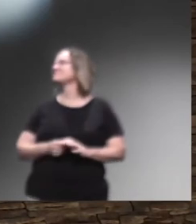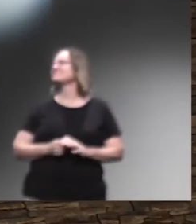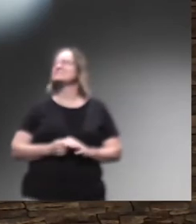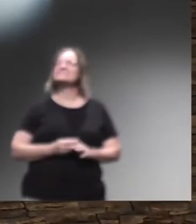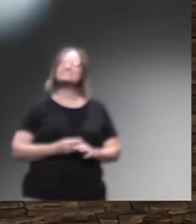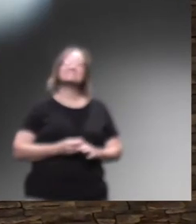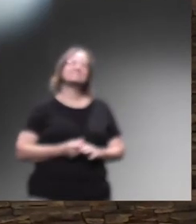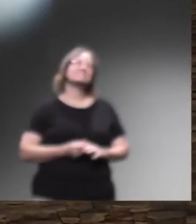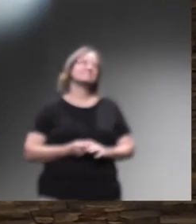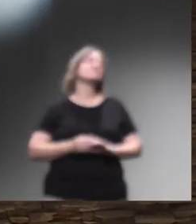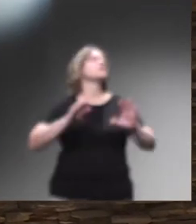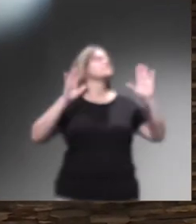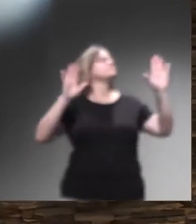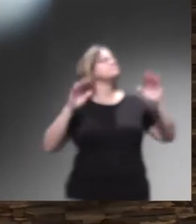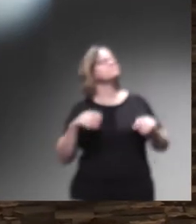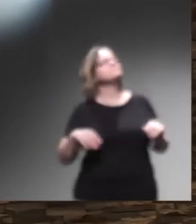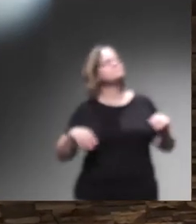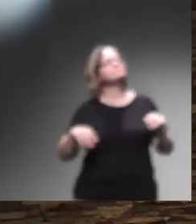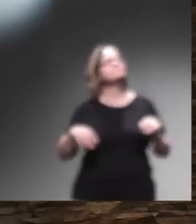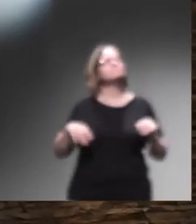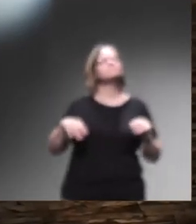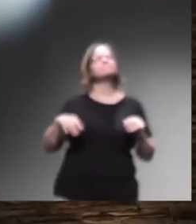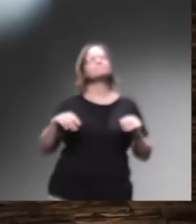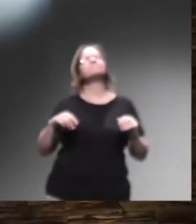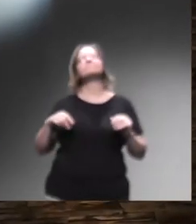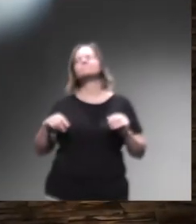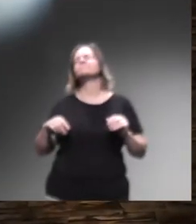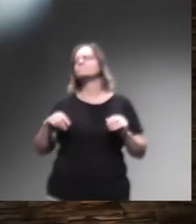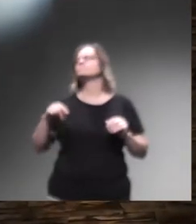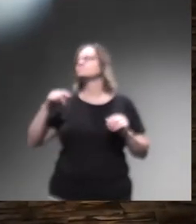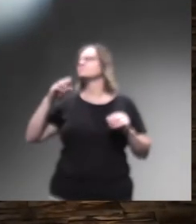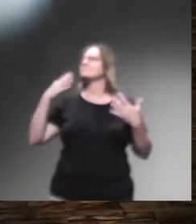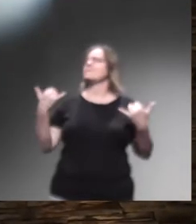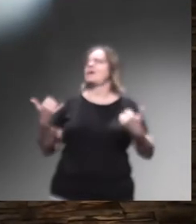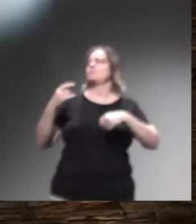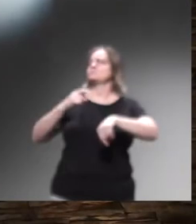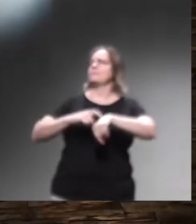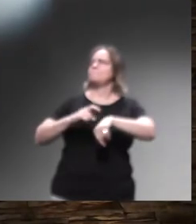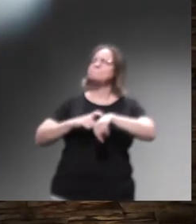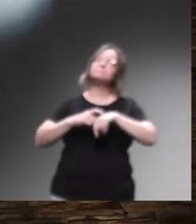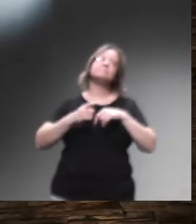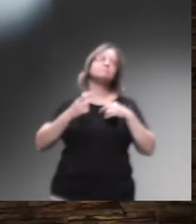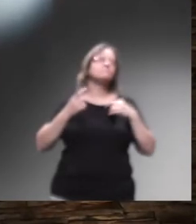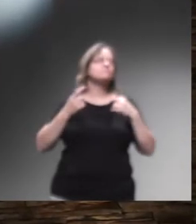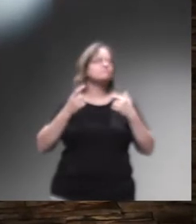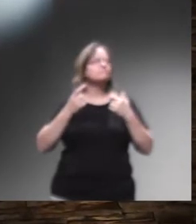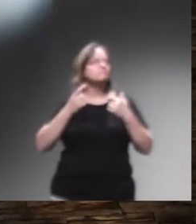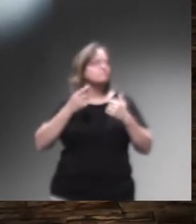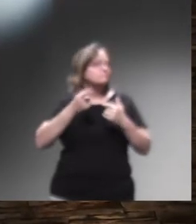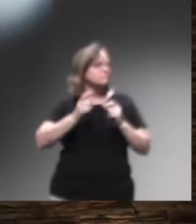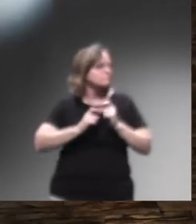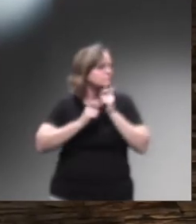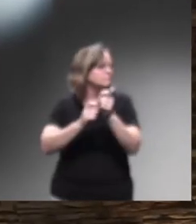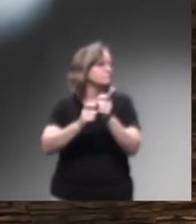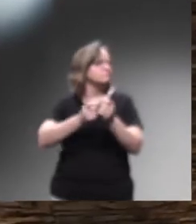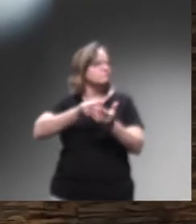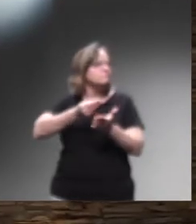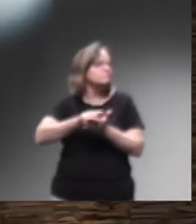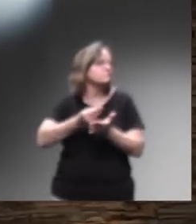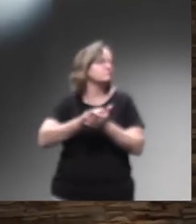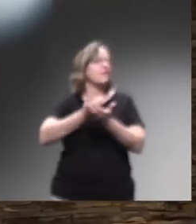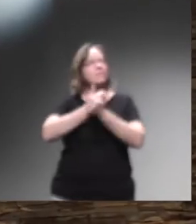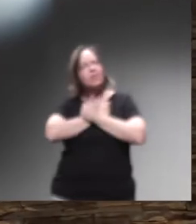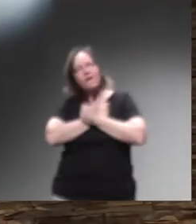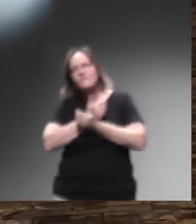Well, we've come to the point in our service where we'd like to bless our love offerings, or our gifts, or our tithes. But before